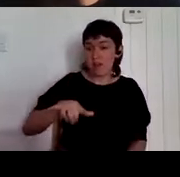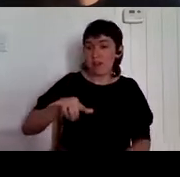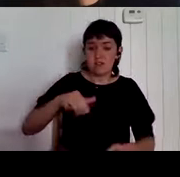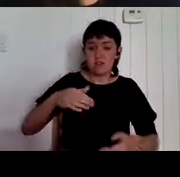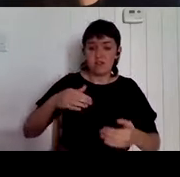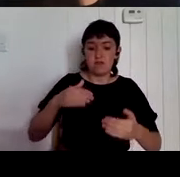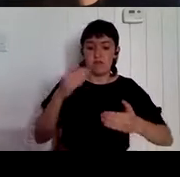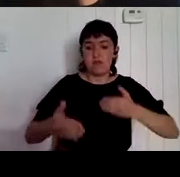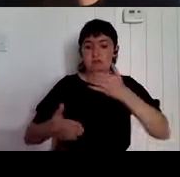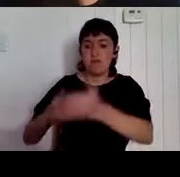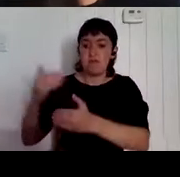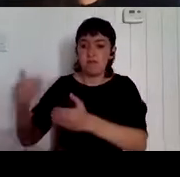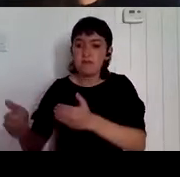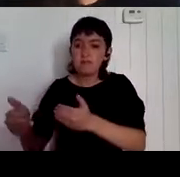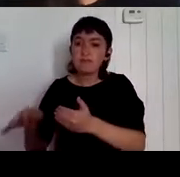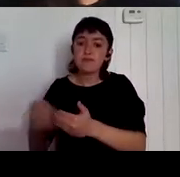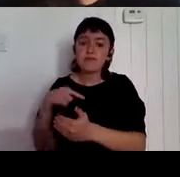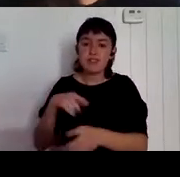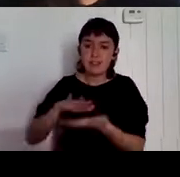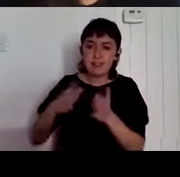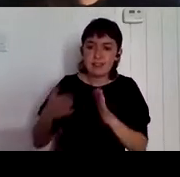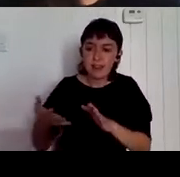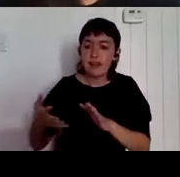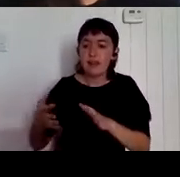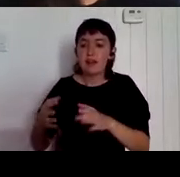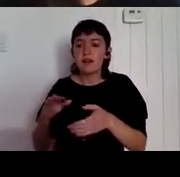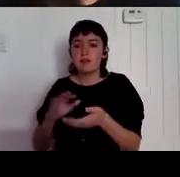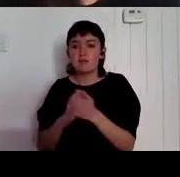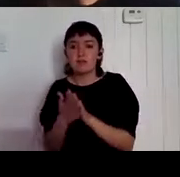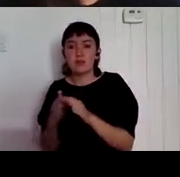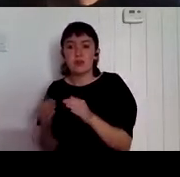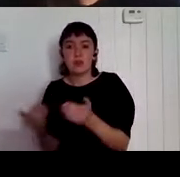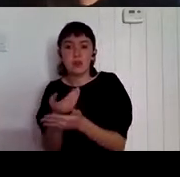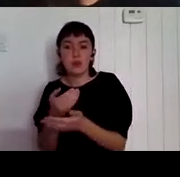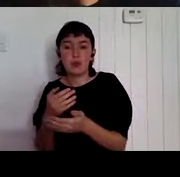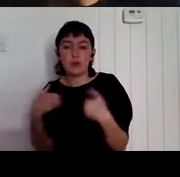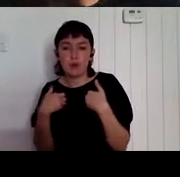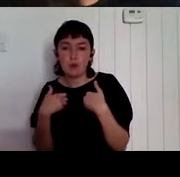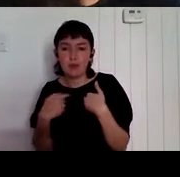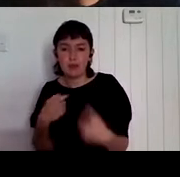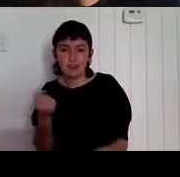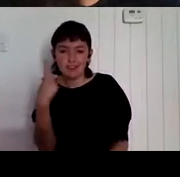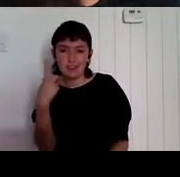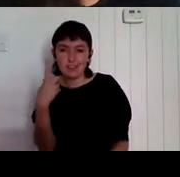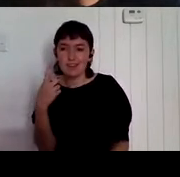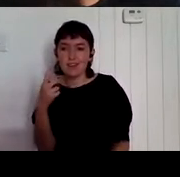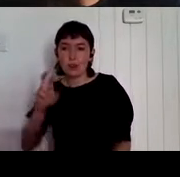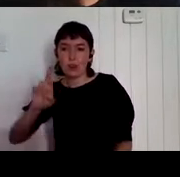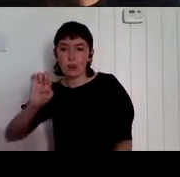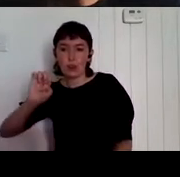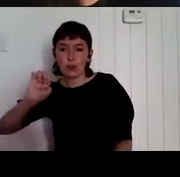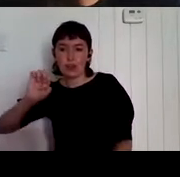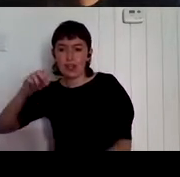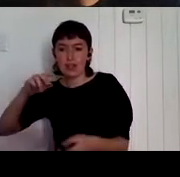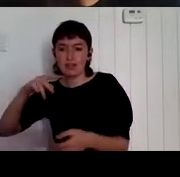creates a new animal from itself. Um, because I could easily see it repurposing itself because they're Cnidarians and Cnidarians are wild.